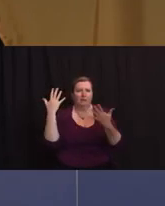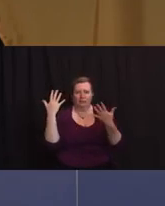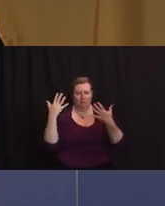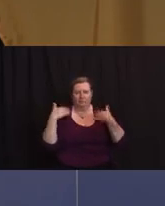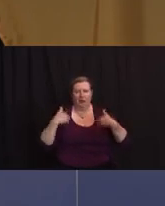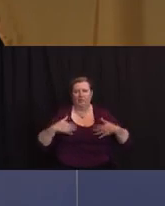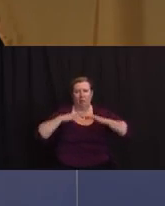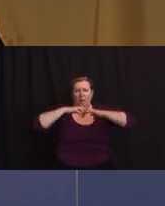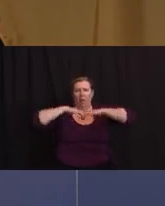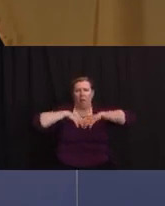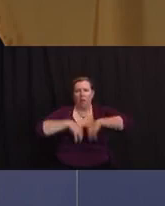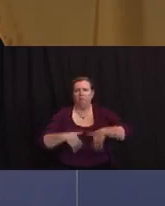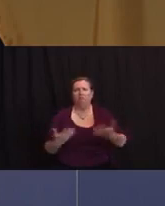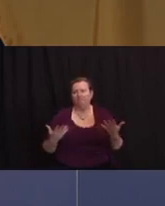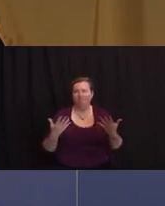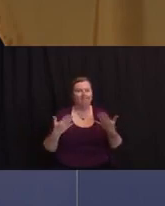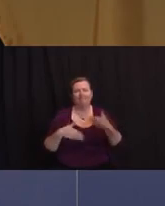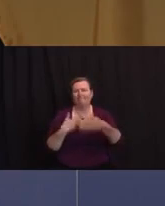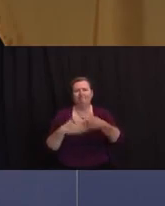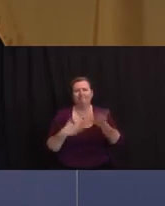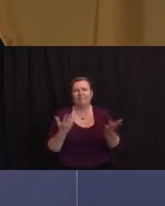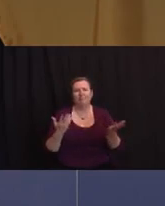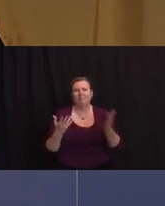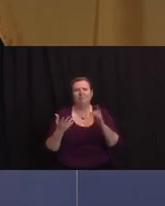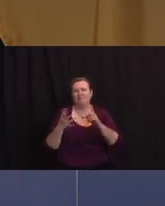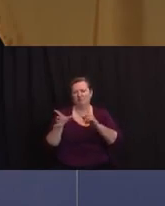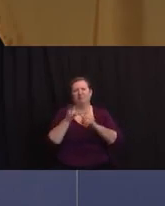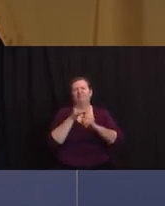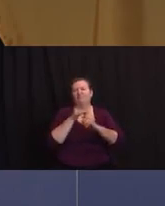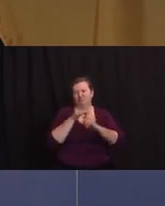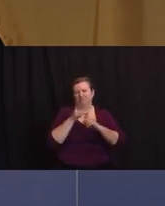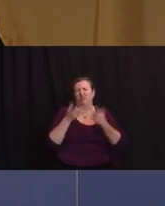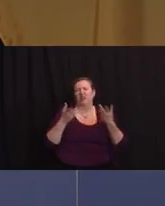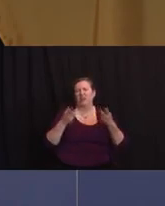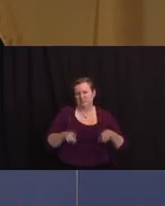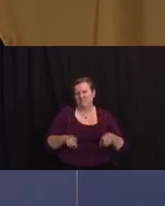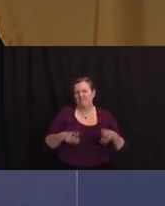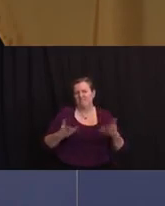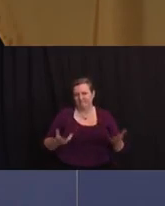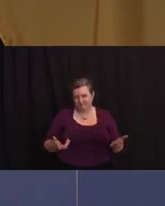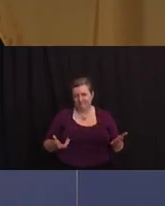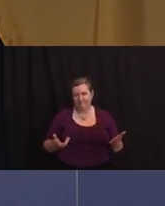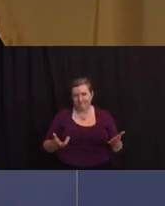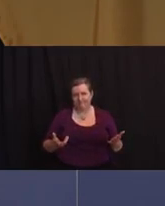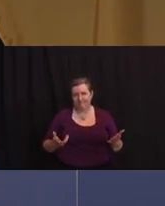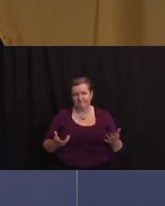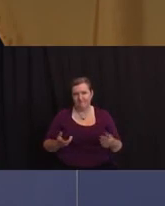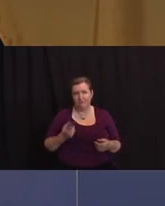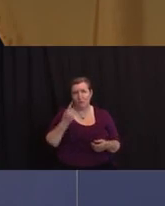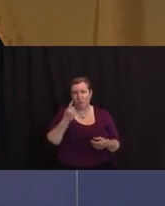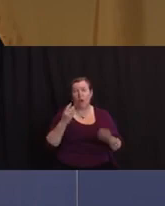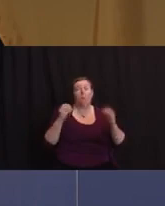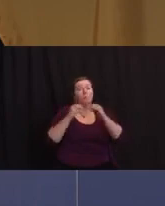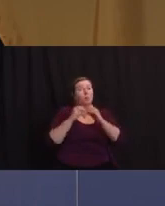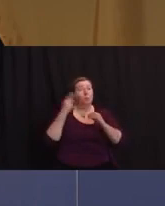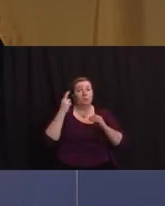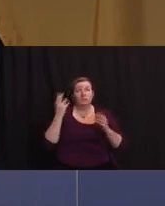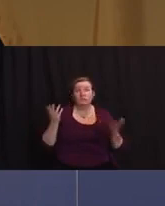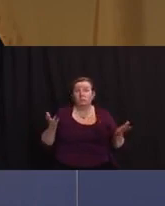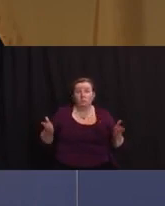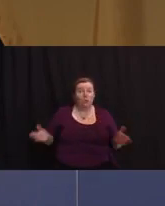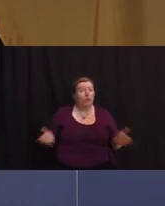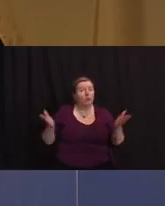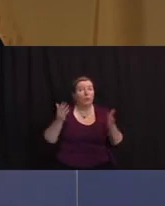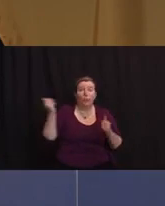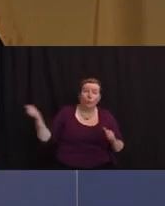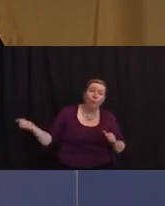tend to be as well protected as other individuals are. And certainly that's one more reason why we encourage everybody to be